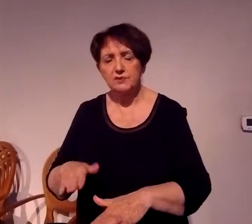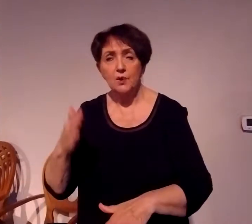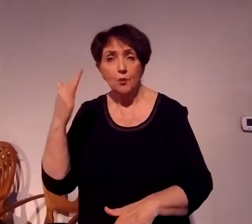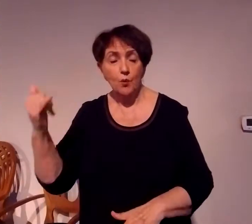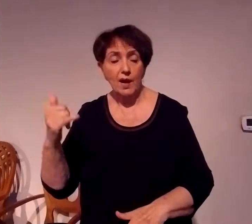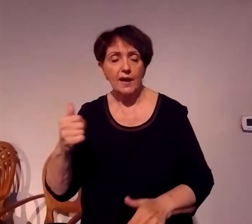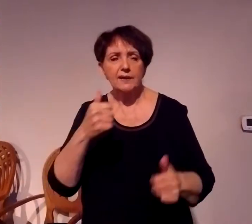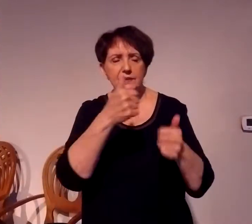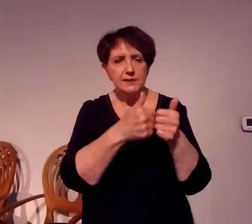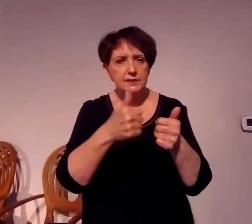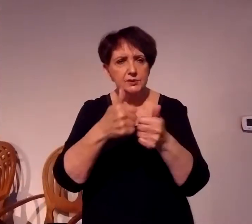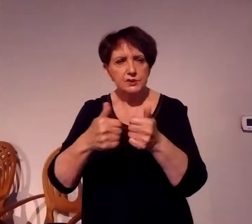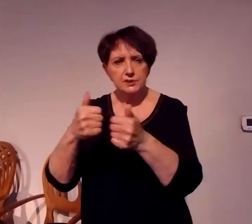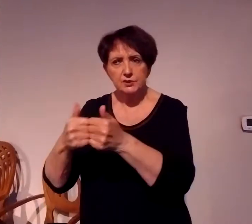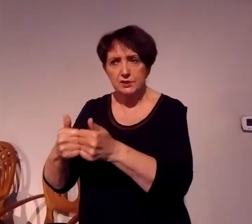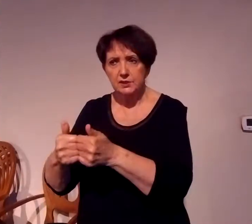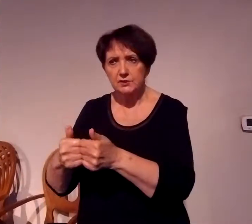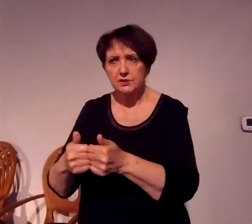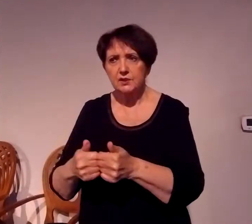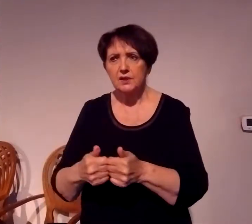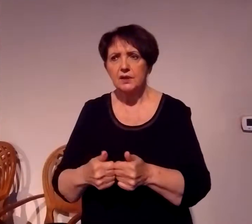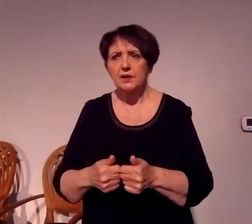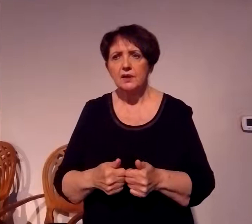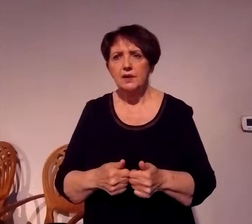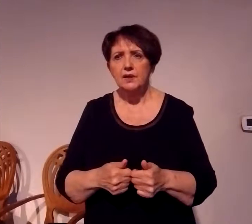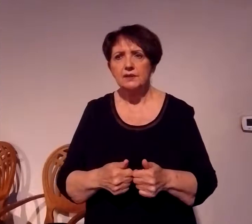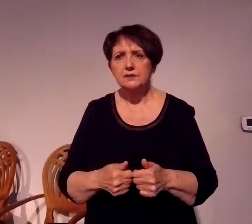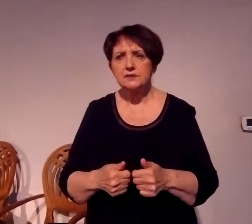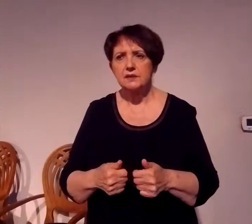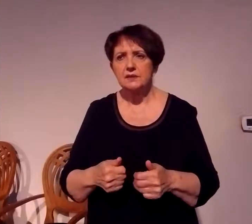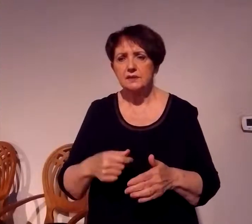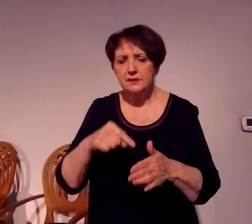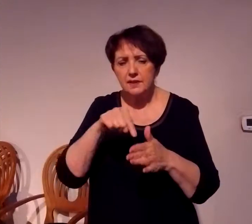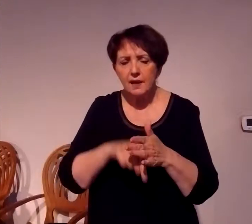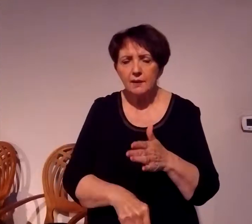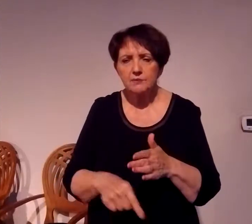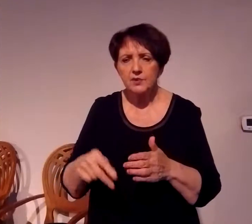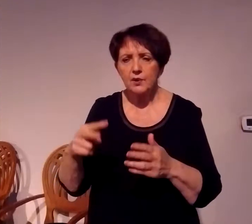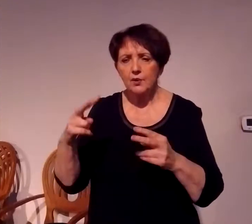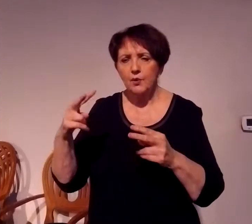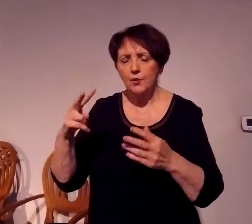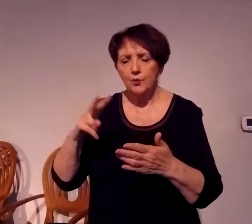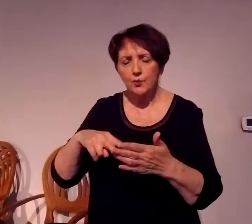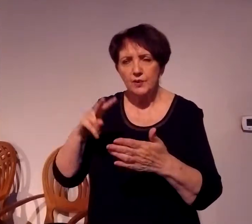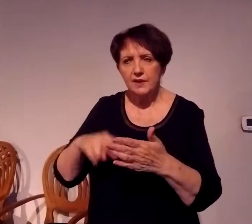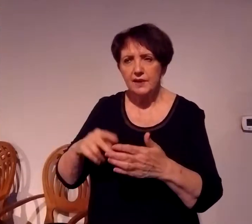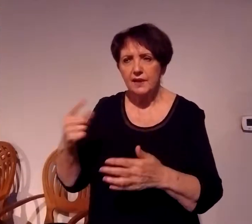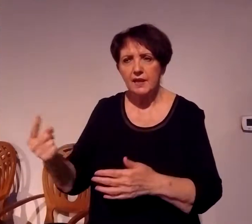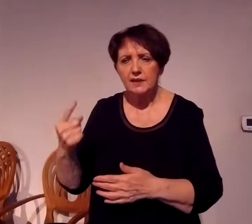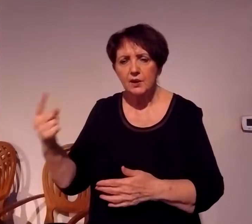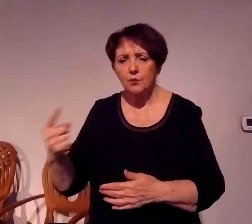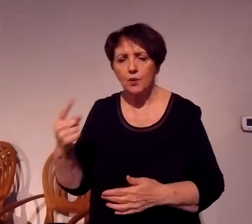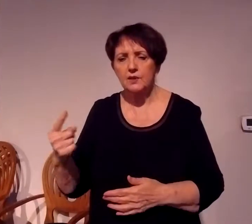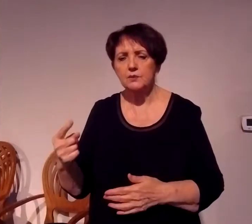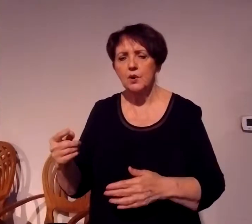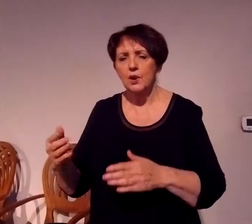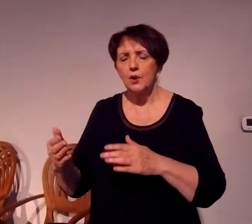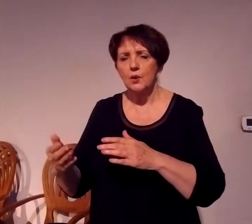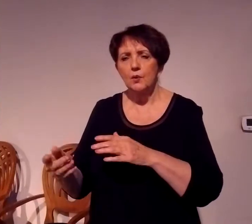is actually depth reading anyone we come into contact with, as if that person was